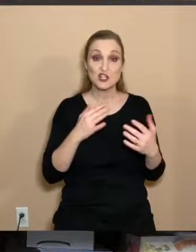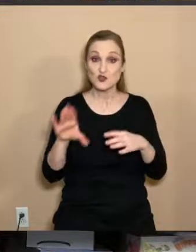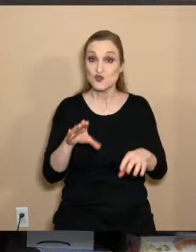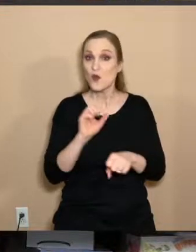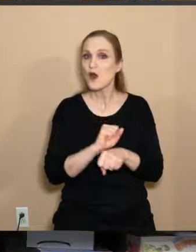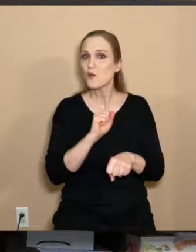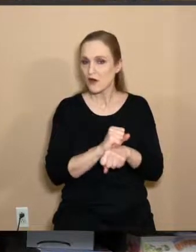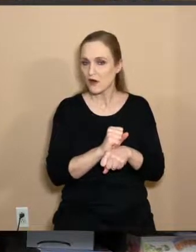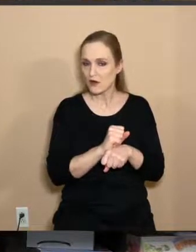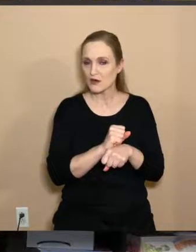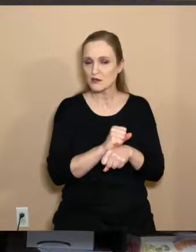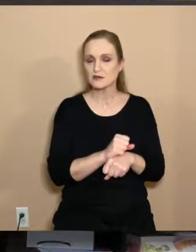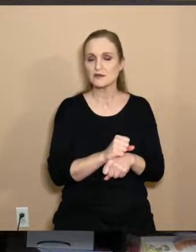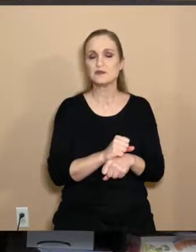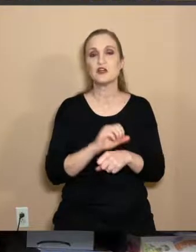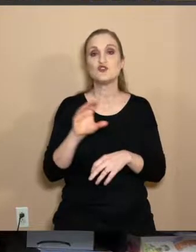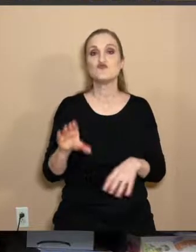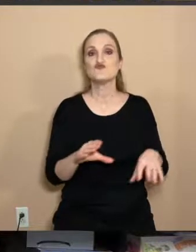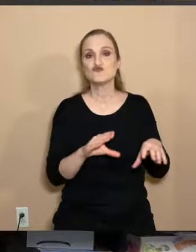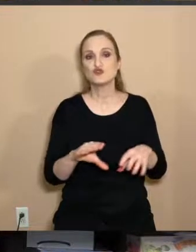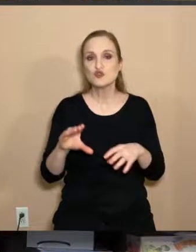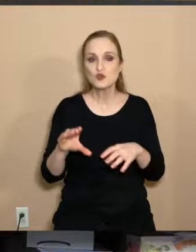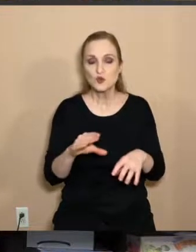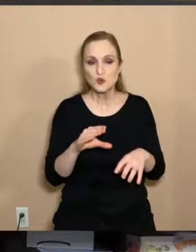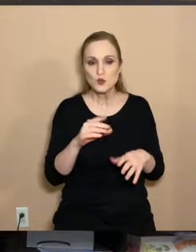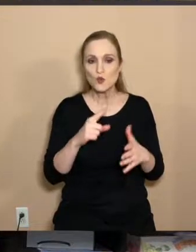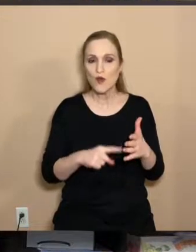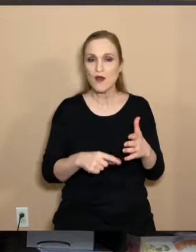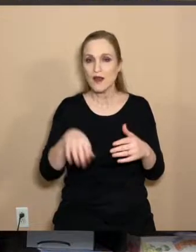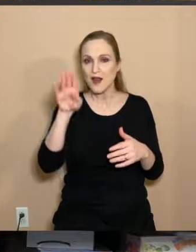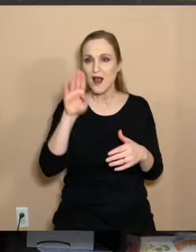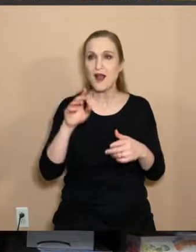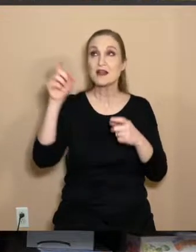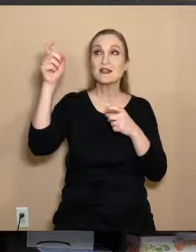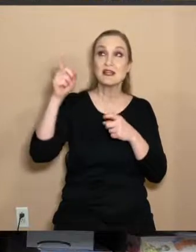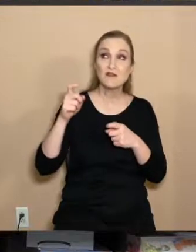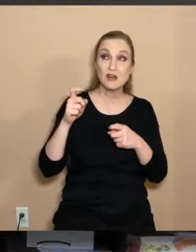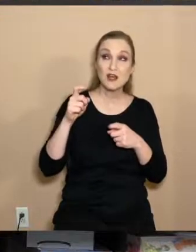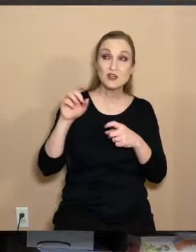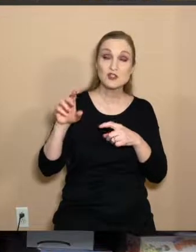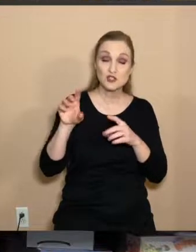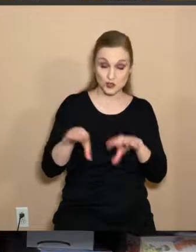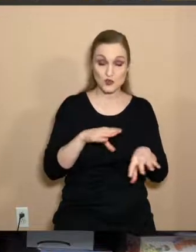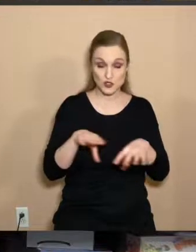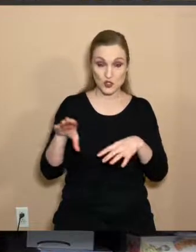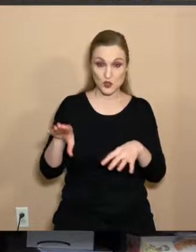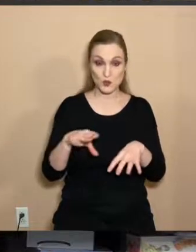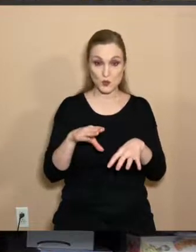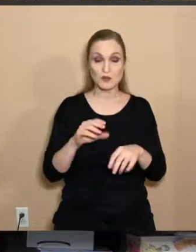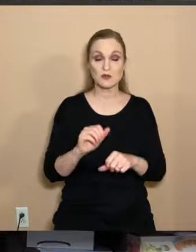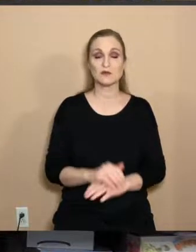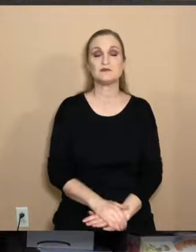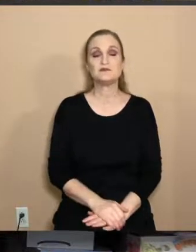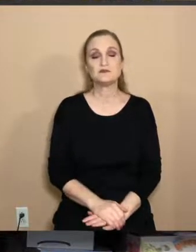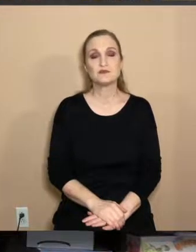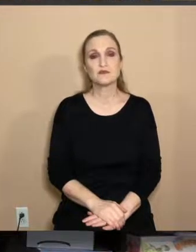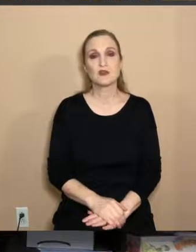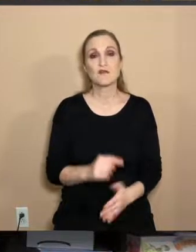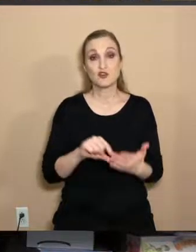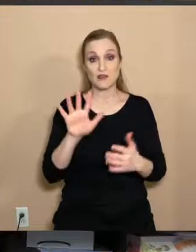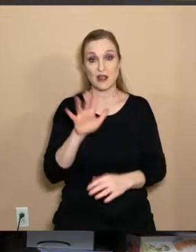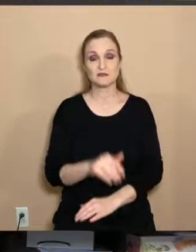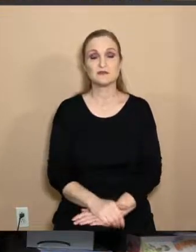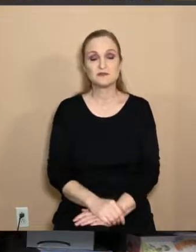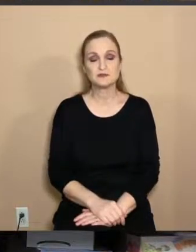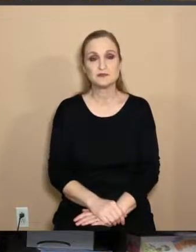to work, to take action, to use, what God has given us and apply it to our lives. Let's go down to verse